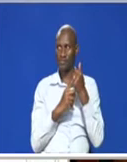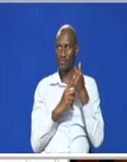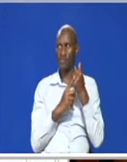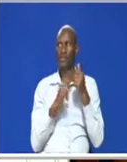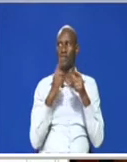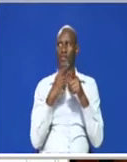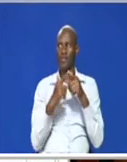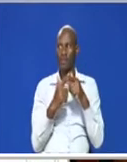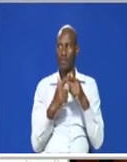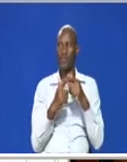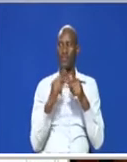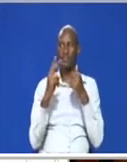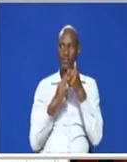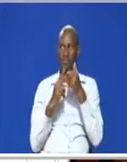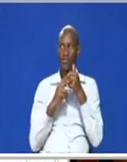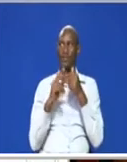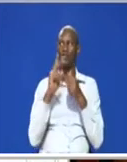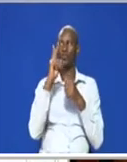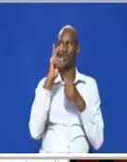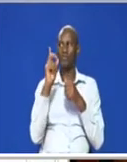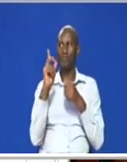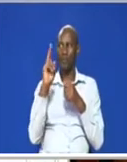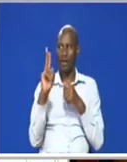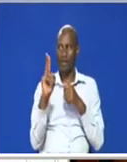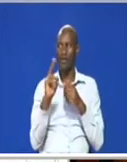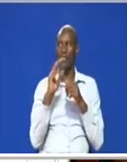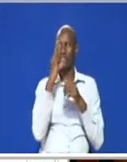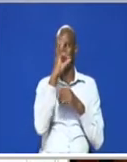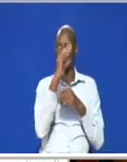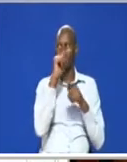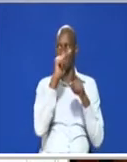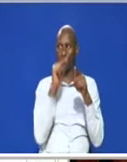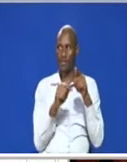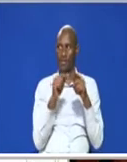And then 7, you're left with 21. Again, 3,